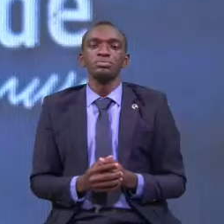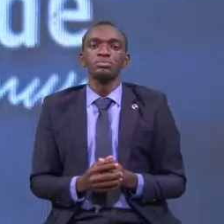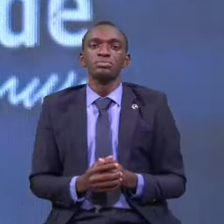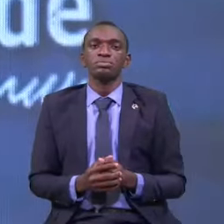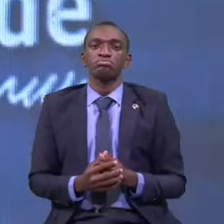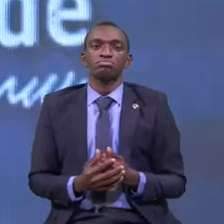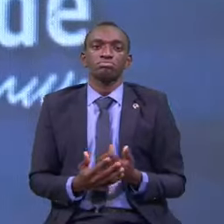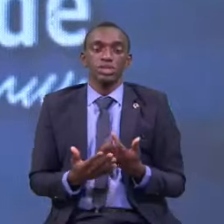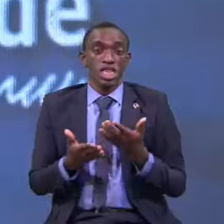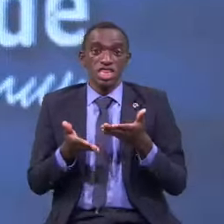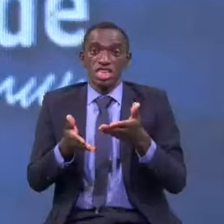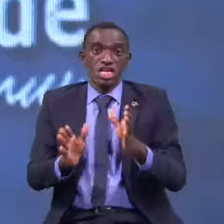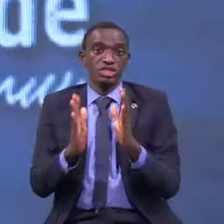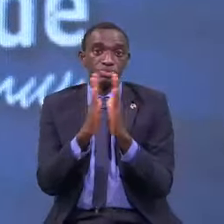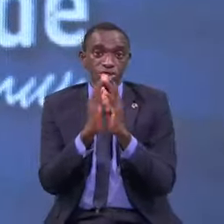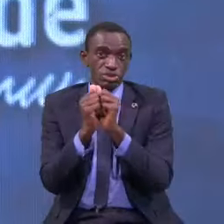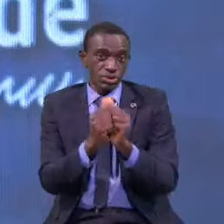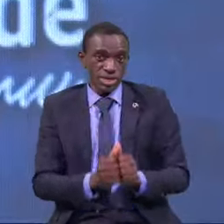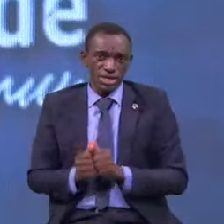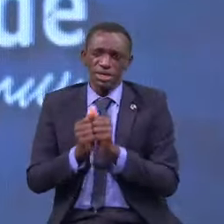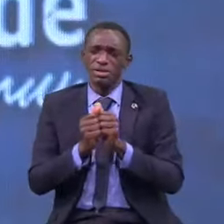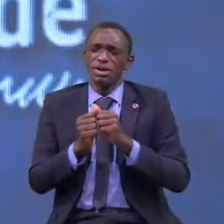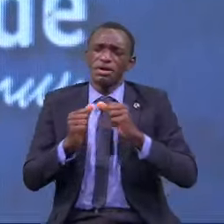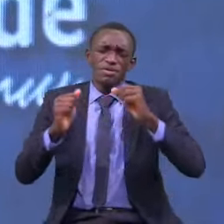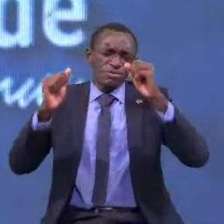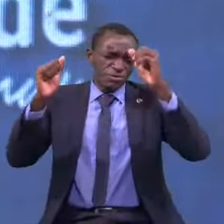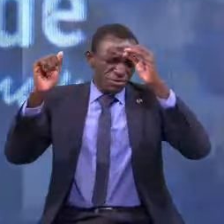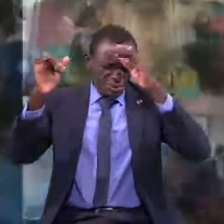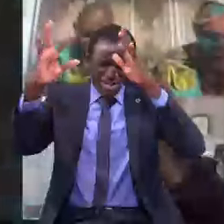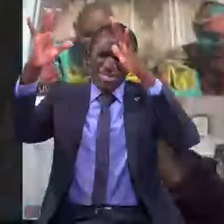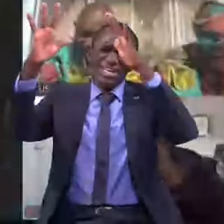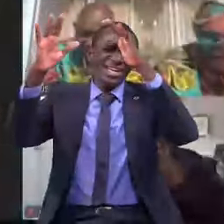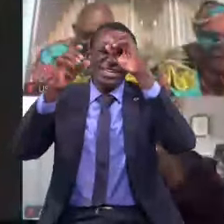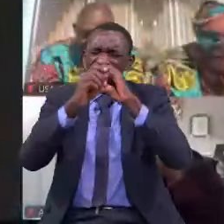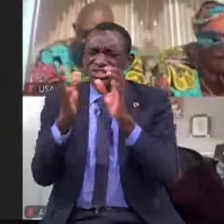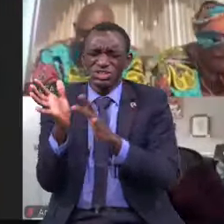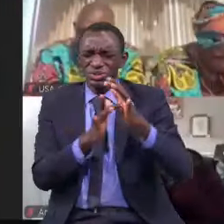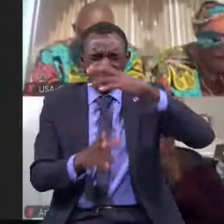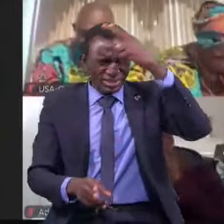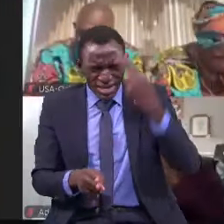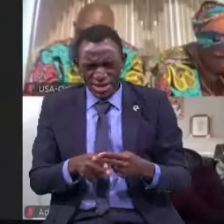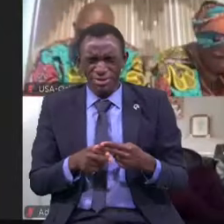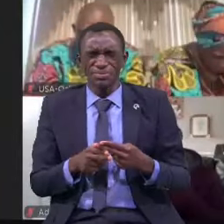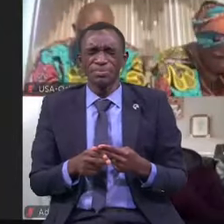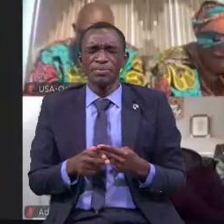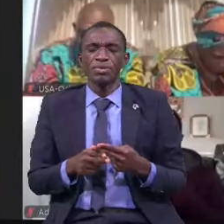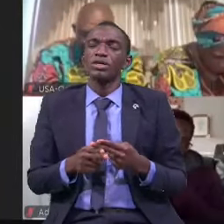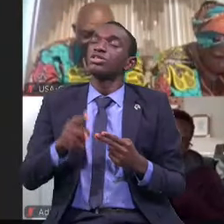Let's pray together. Father, in Jesus' name, you have